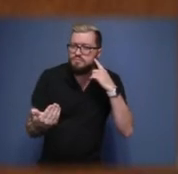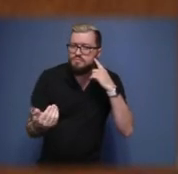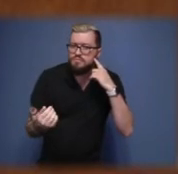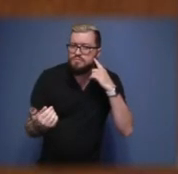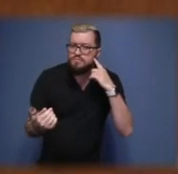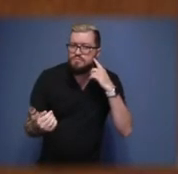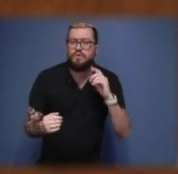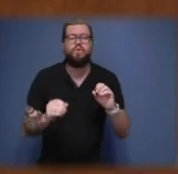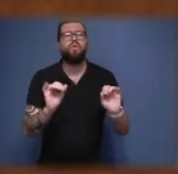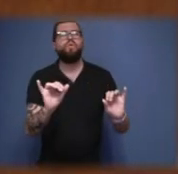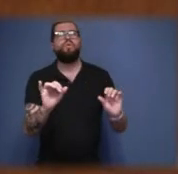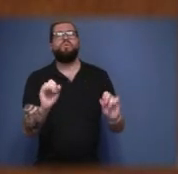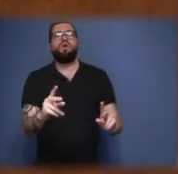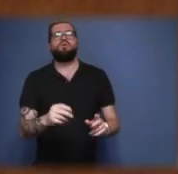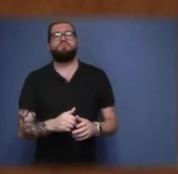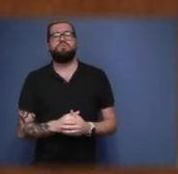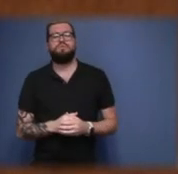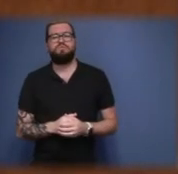Okay.